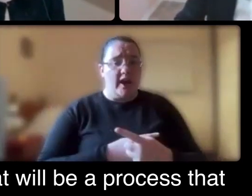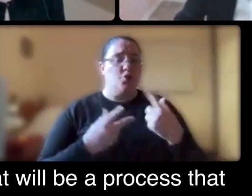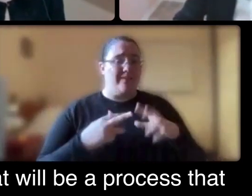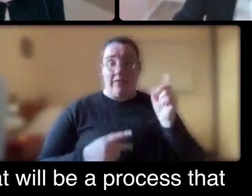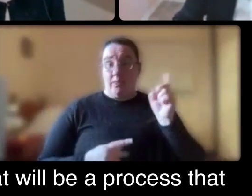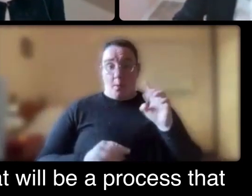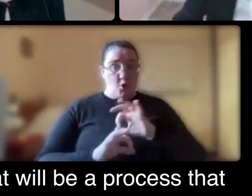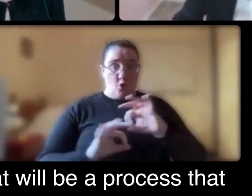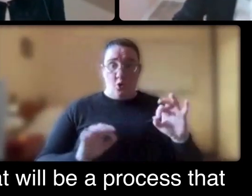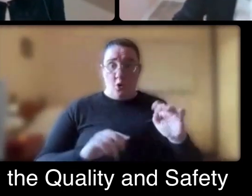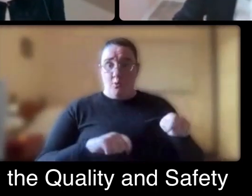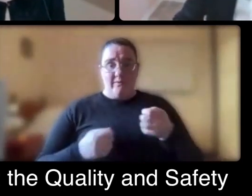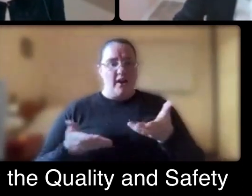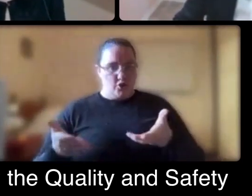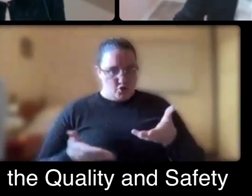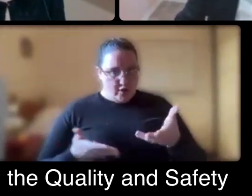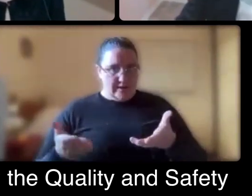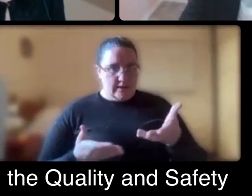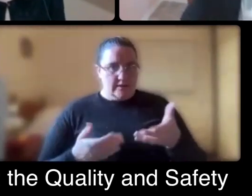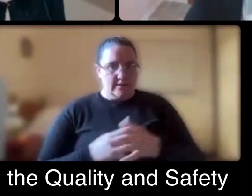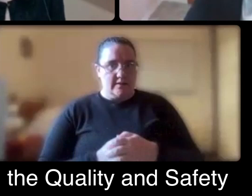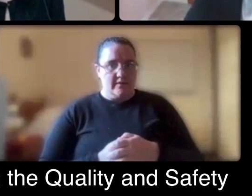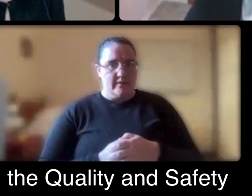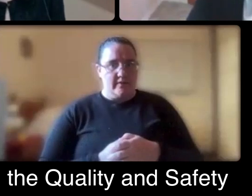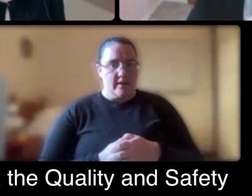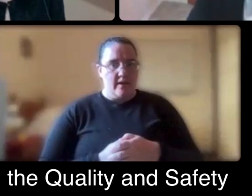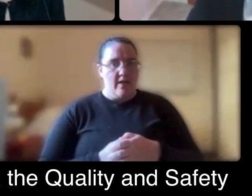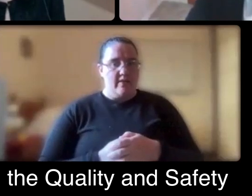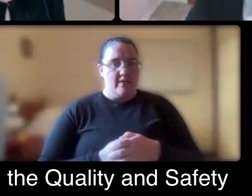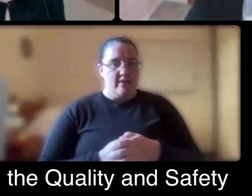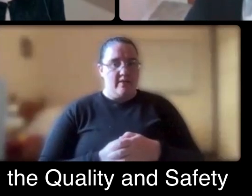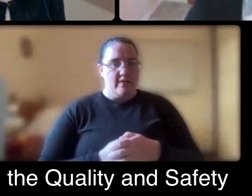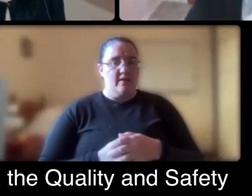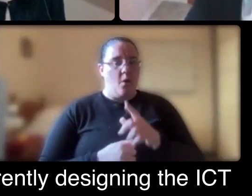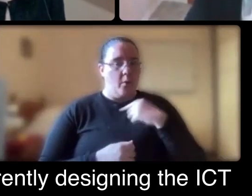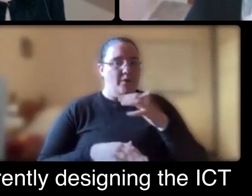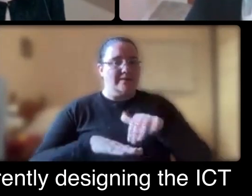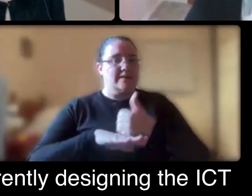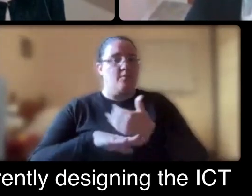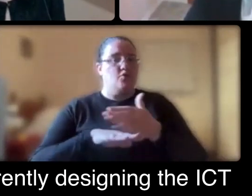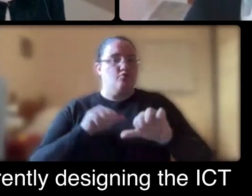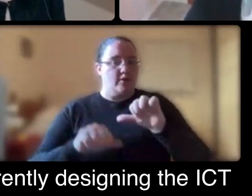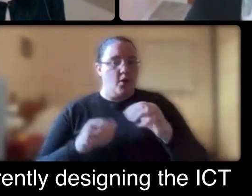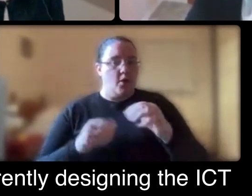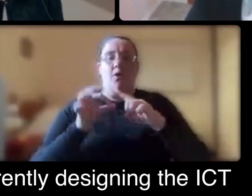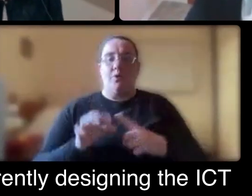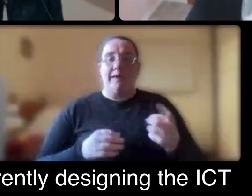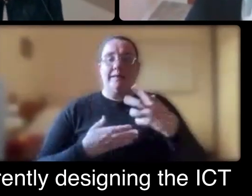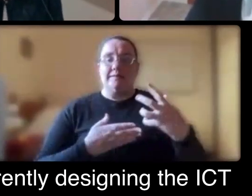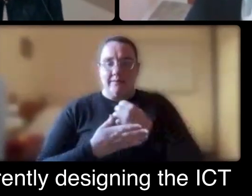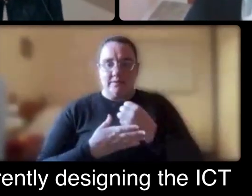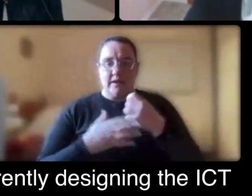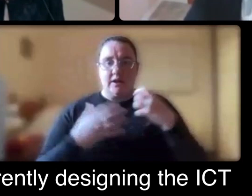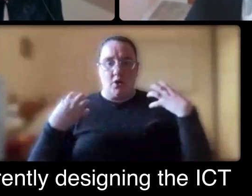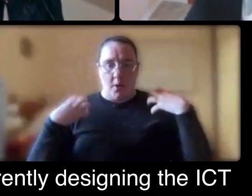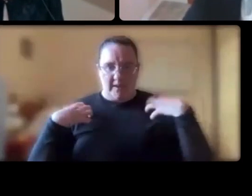services, then that will be a process that we will be establishing with the Quality and Safety Commission, and we're